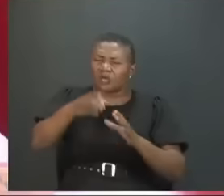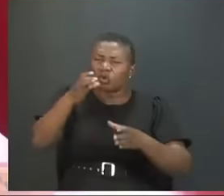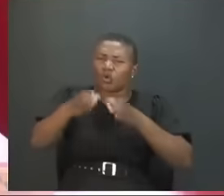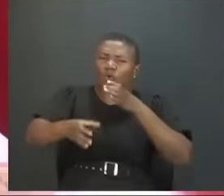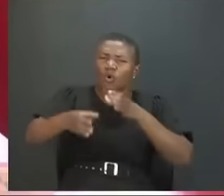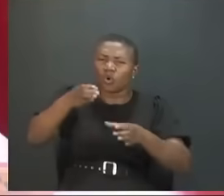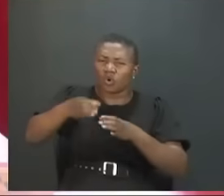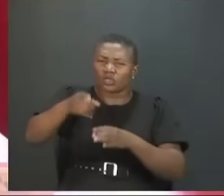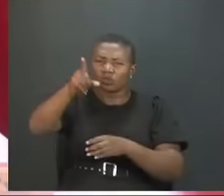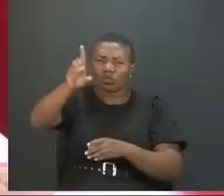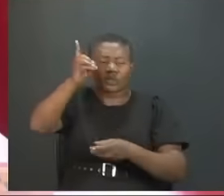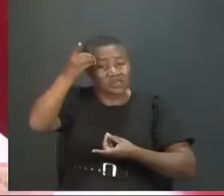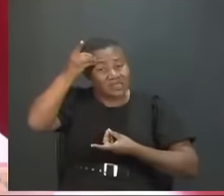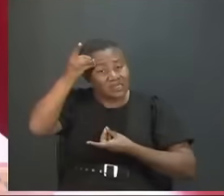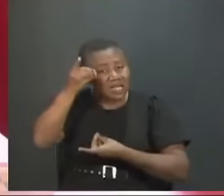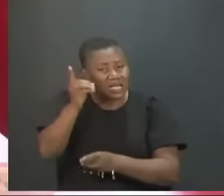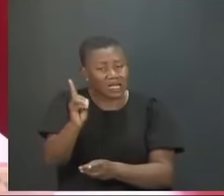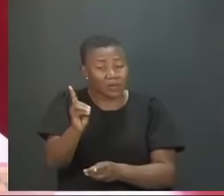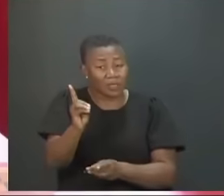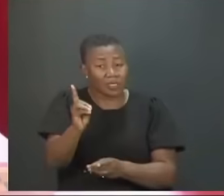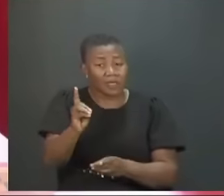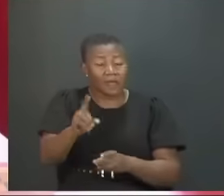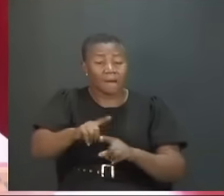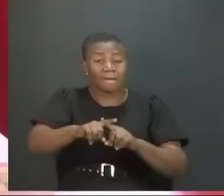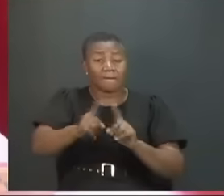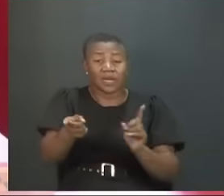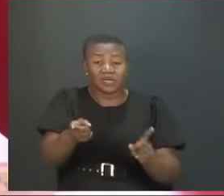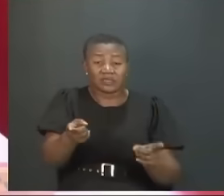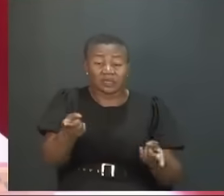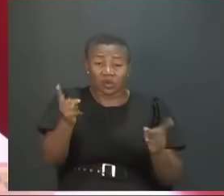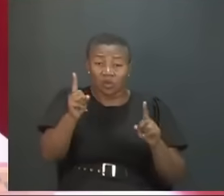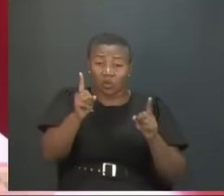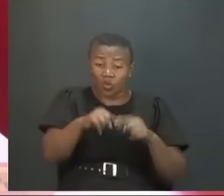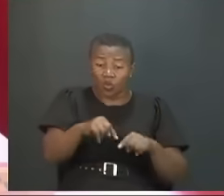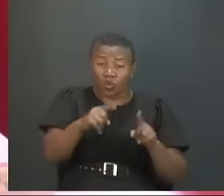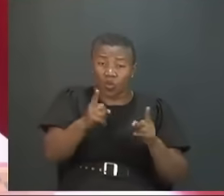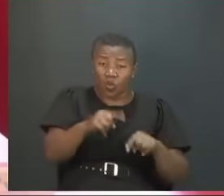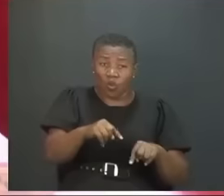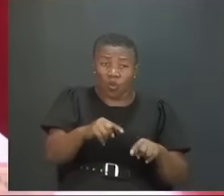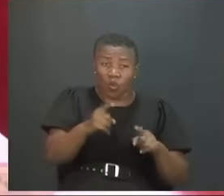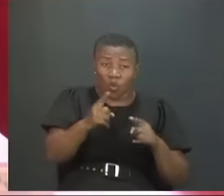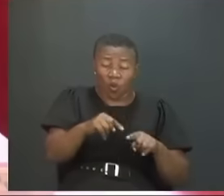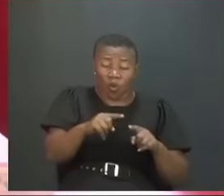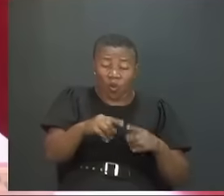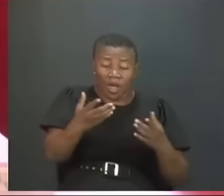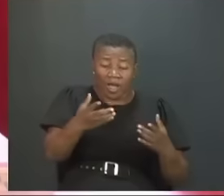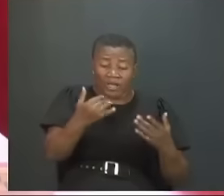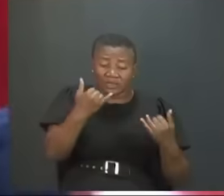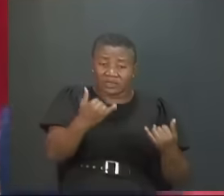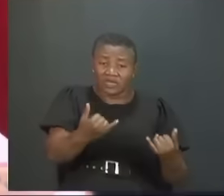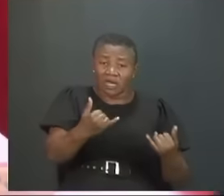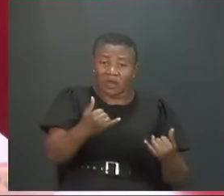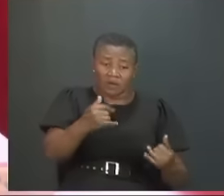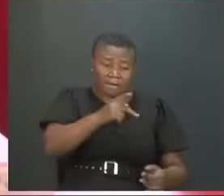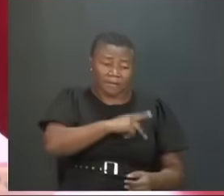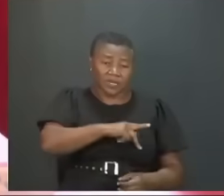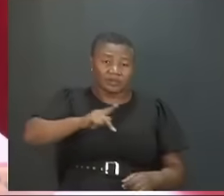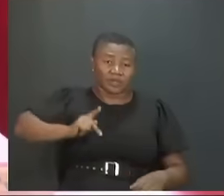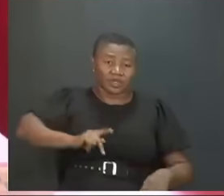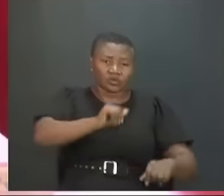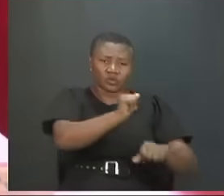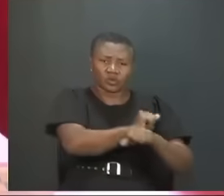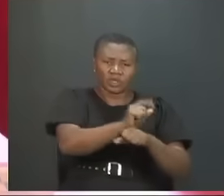make that determination. But once they are seized with jurisdiction and they are dealing with the matter, they will not interfere. I